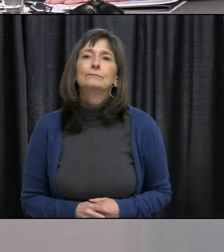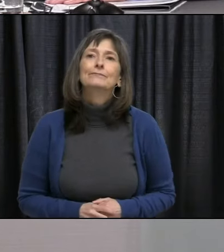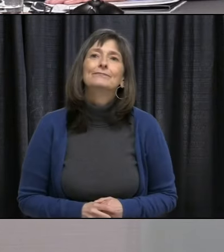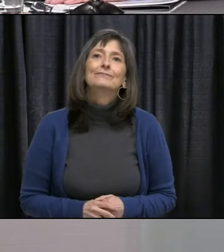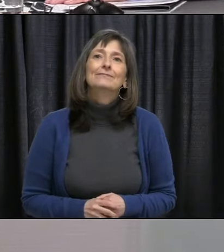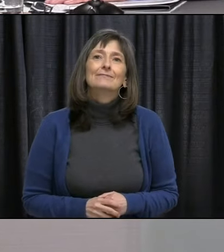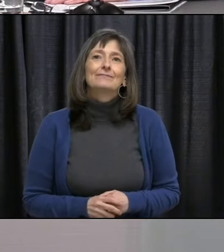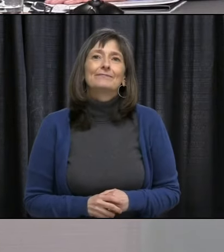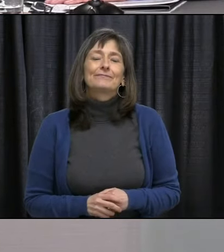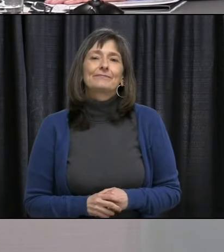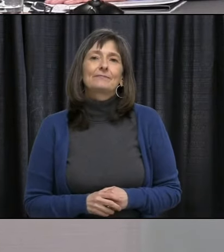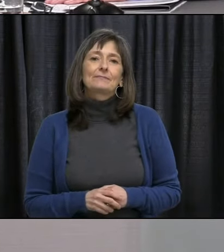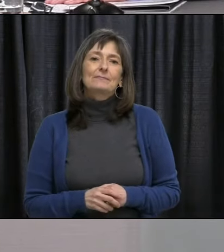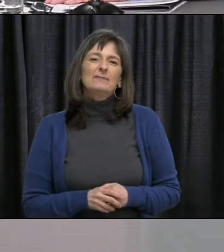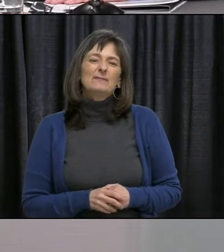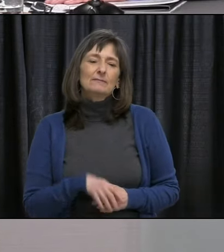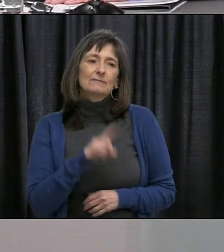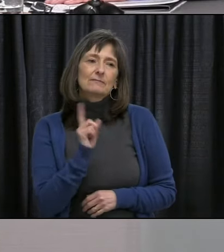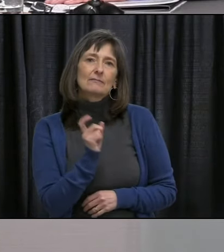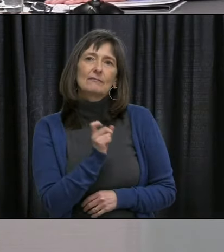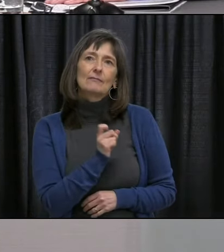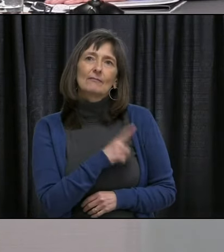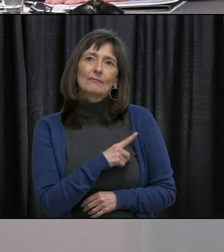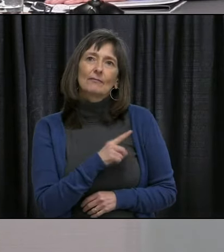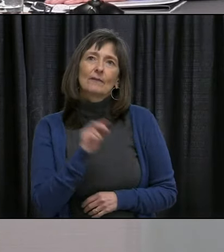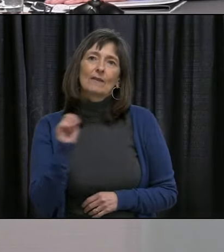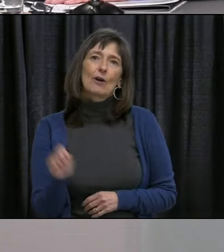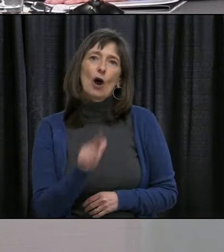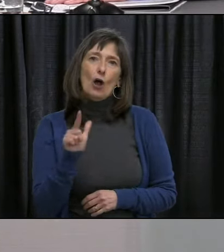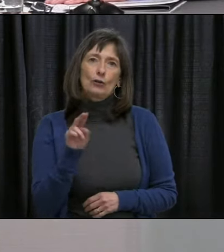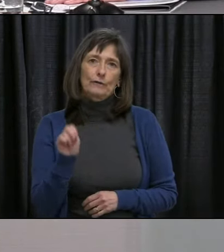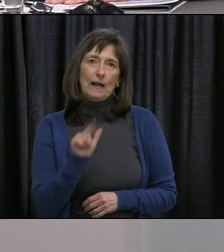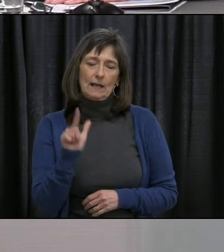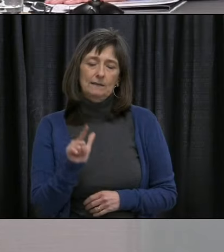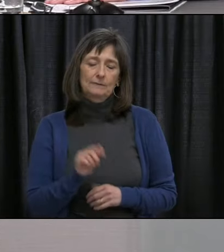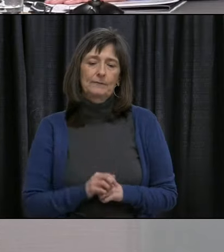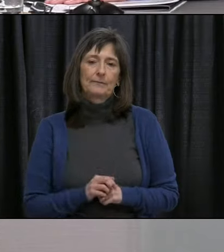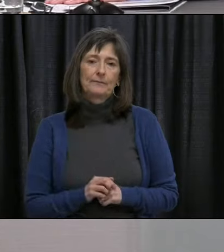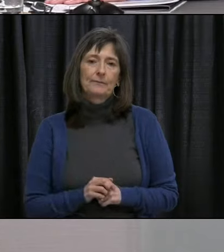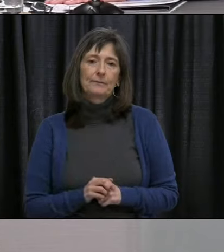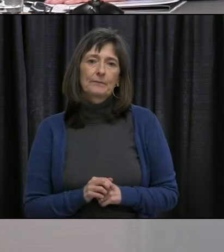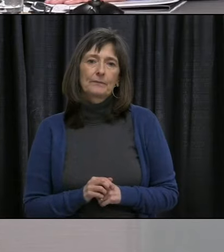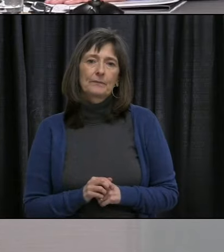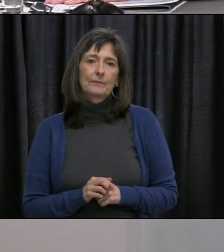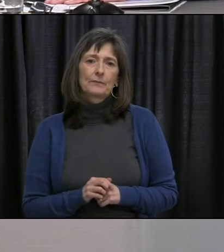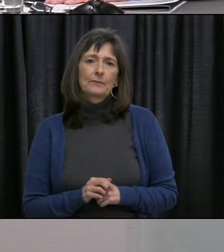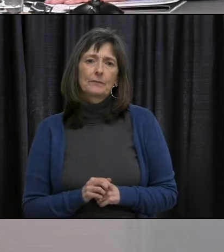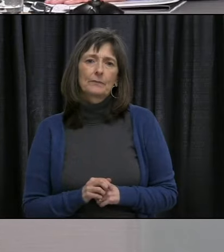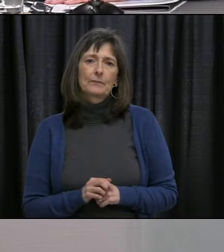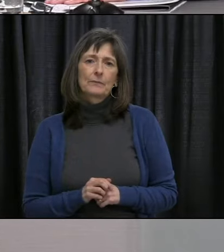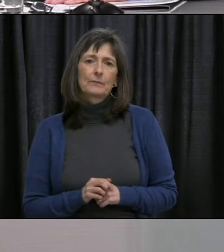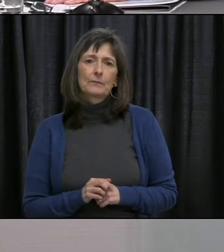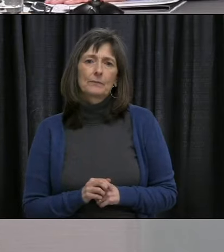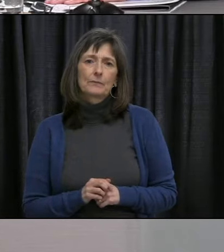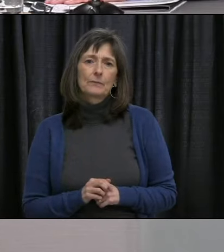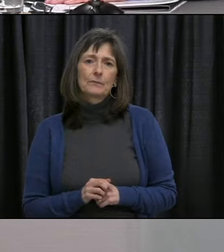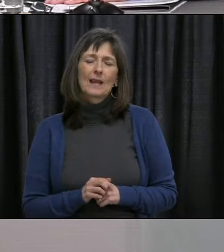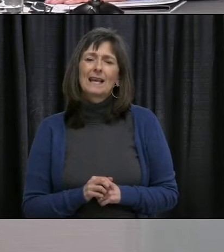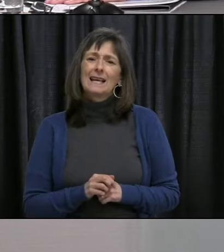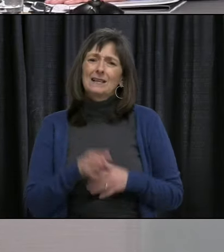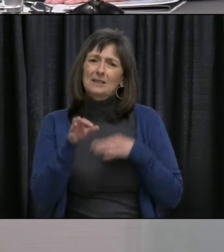Can you go a bit more into detail about what is considered an extenuating circumstance when allowing non-residents to enter the